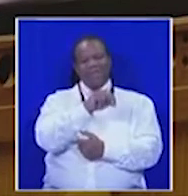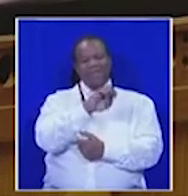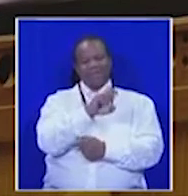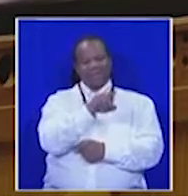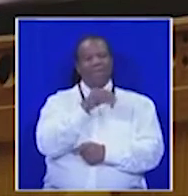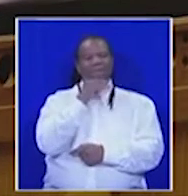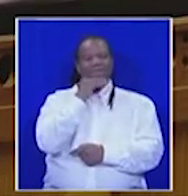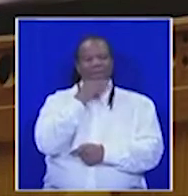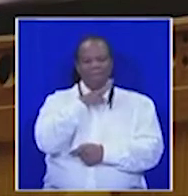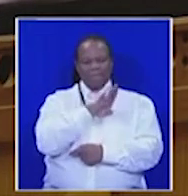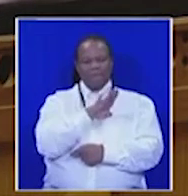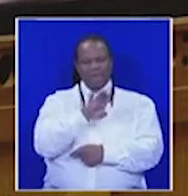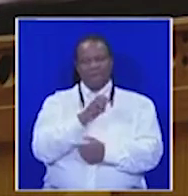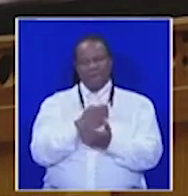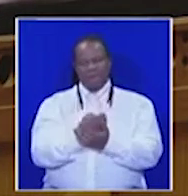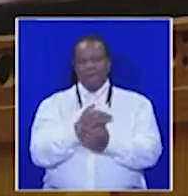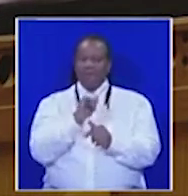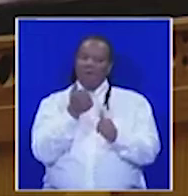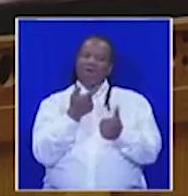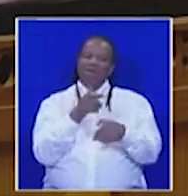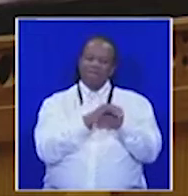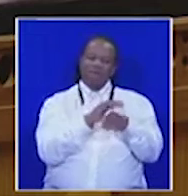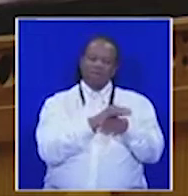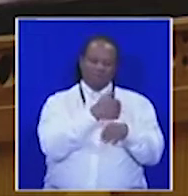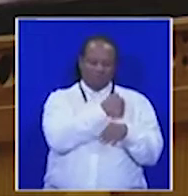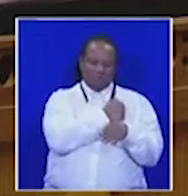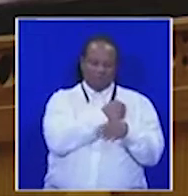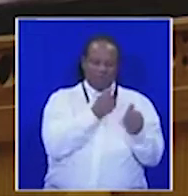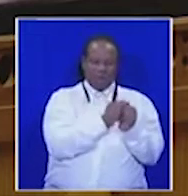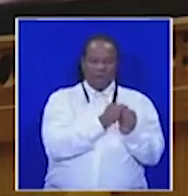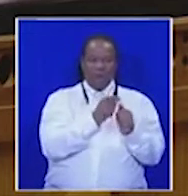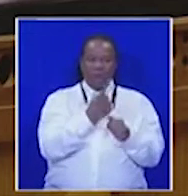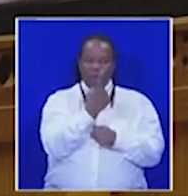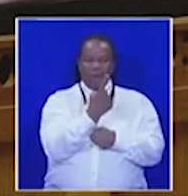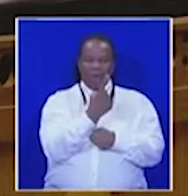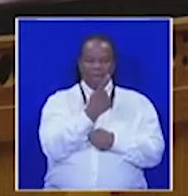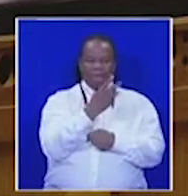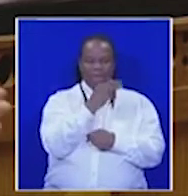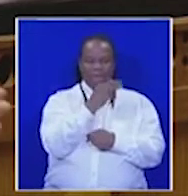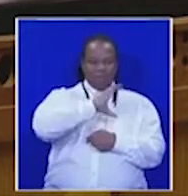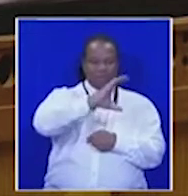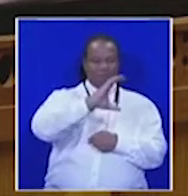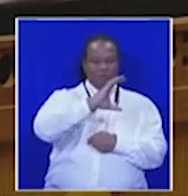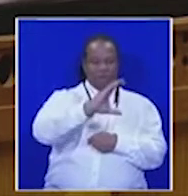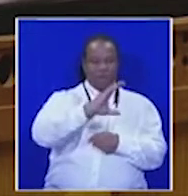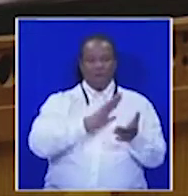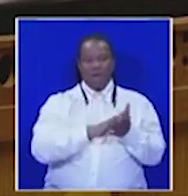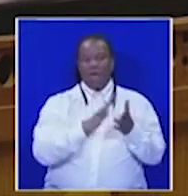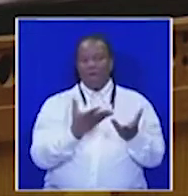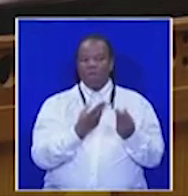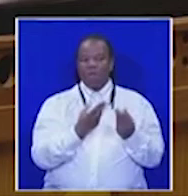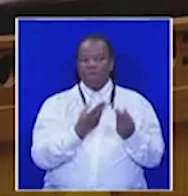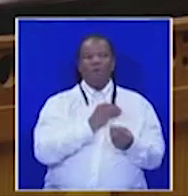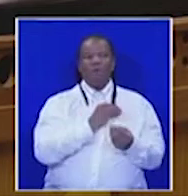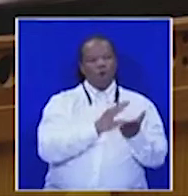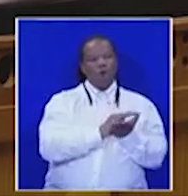empowerment. 100 well-connected cronies each get hundreds of millions of rands in public money and soft loans from public companies